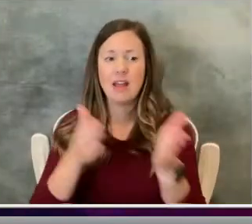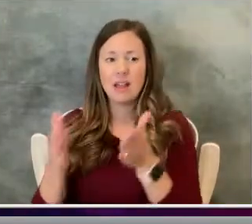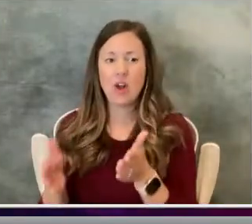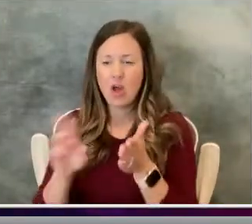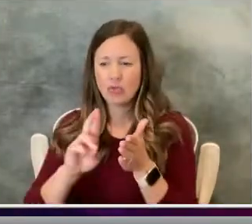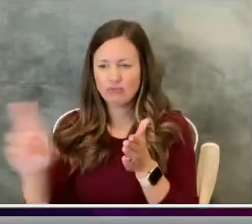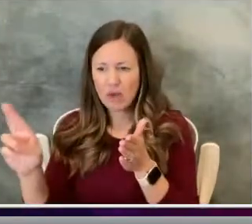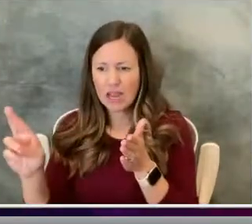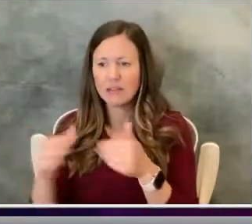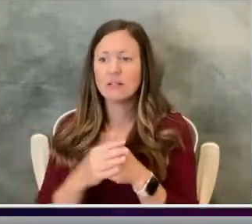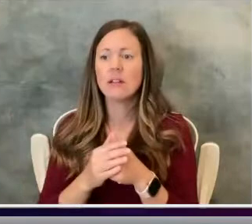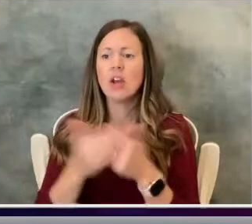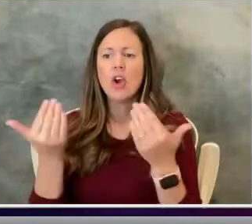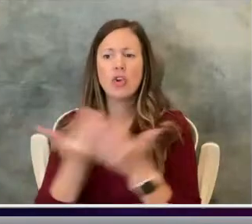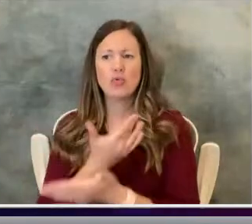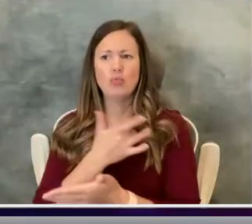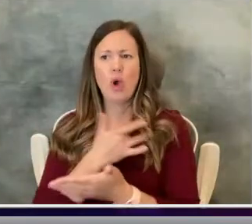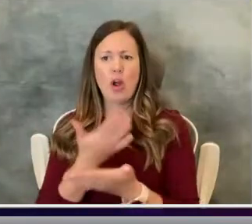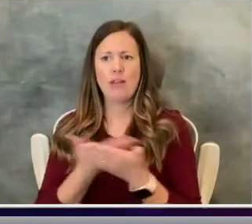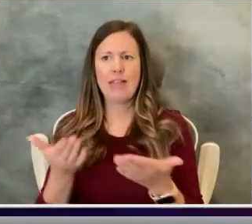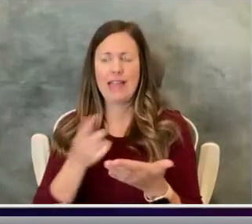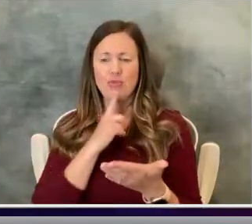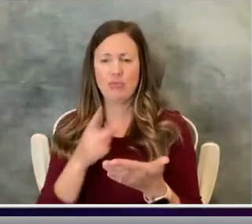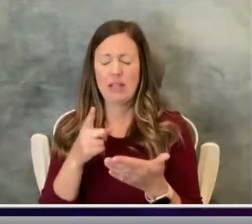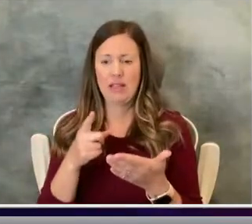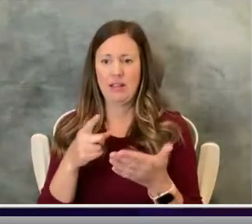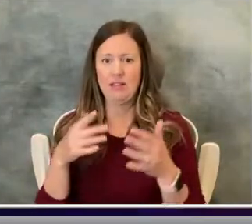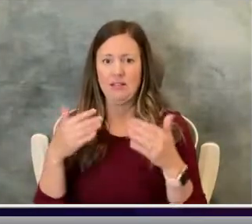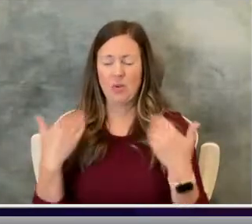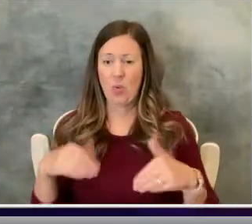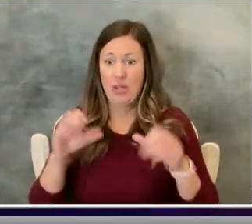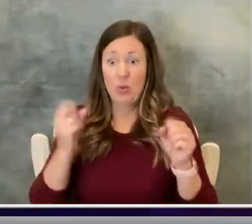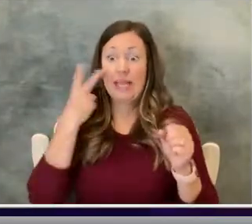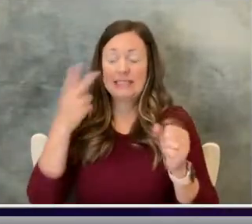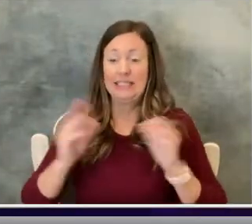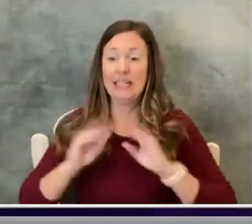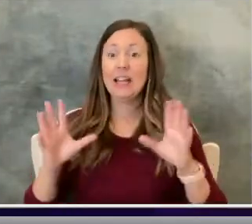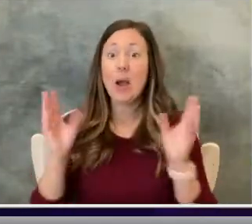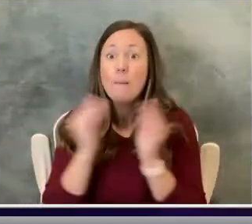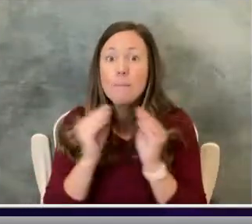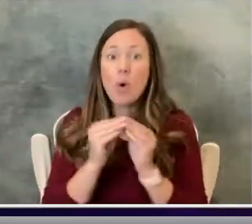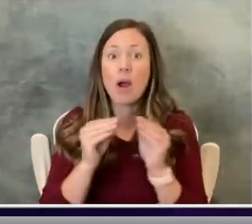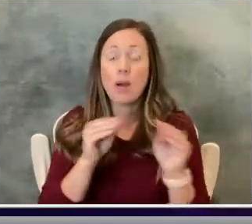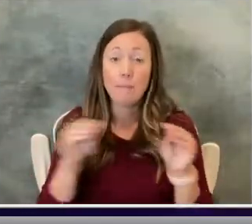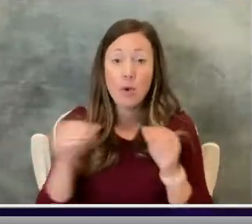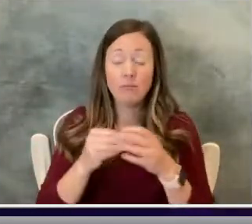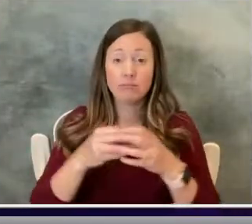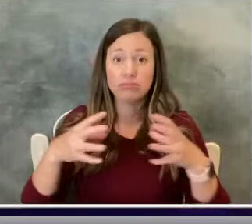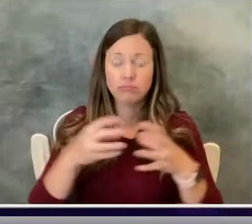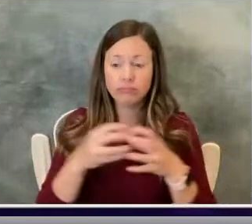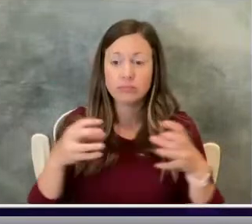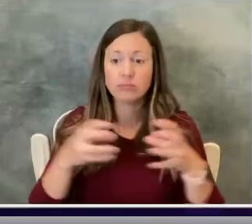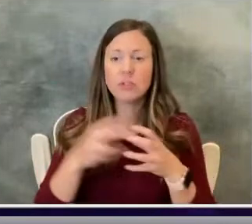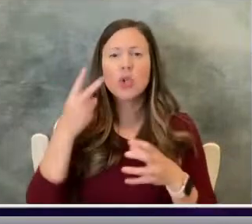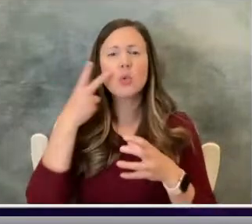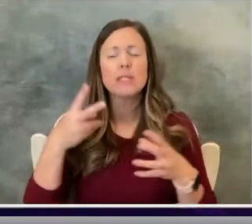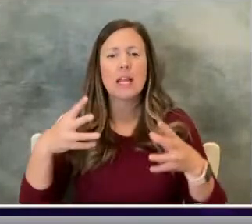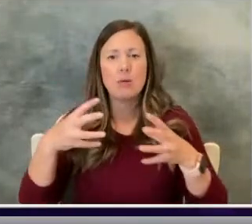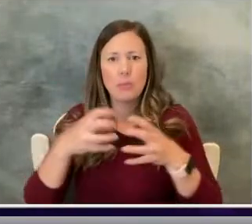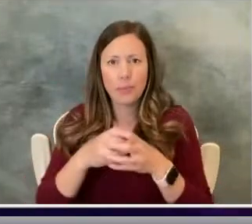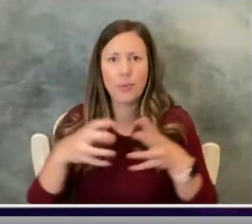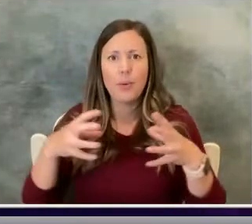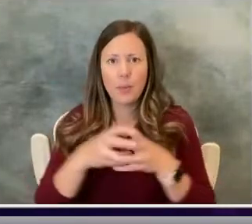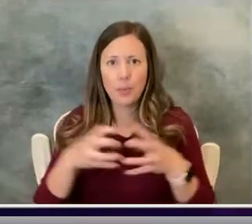first off, that there's much more movement, and that the chambers are squeezing much more vigorously. furthermore, you can see that it's much